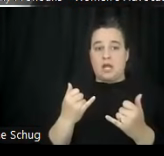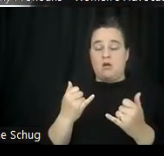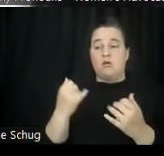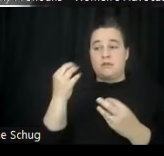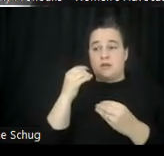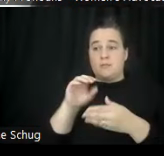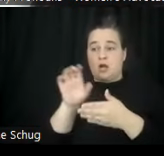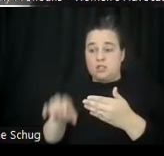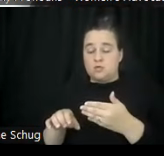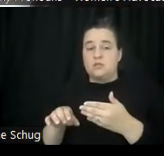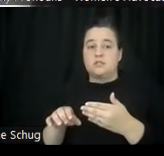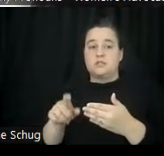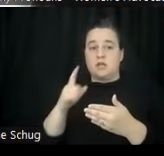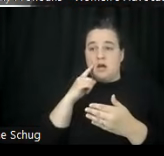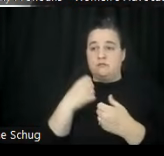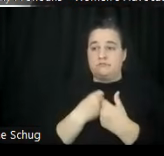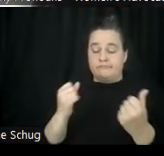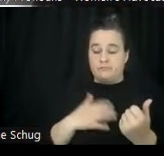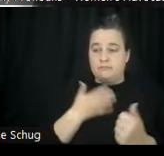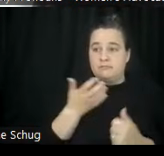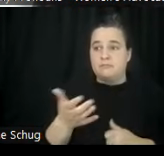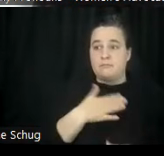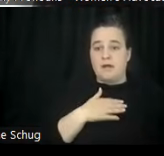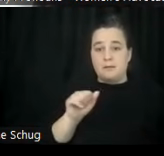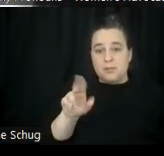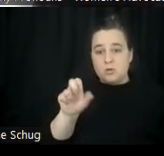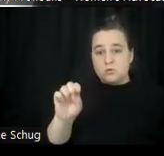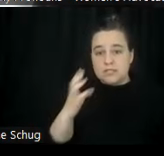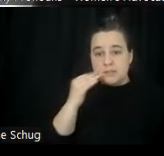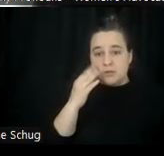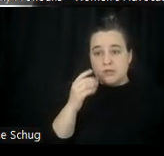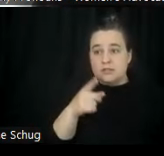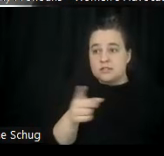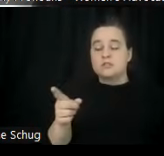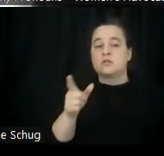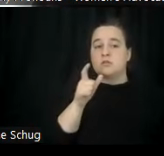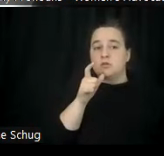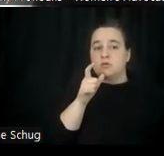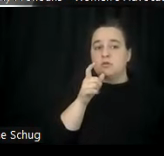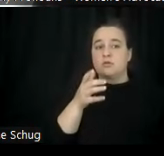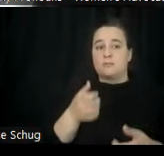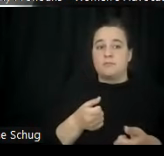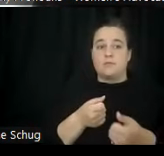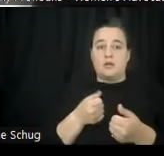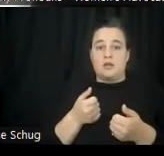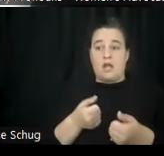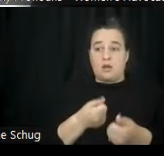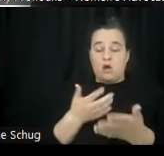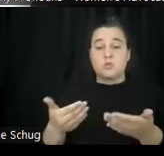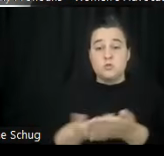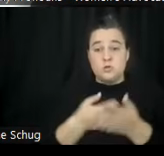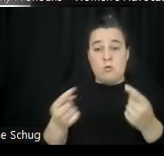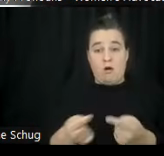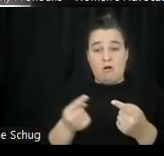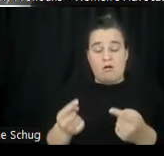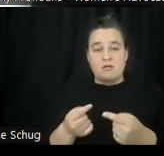and hardships of disclosing their experience of abuse with others, who may cause them a new form of harm, but they also